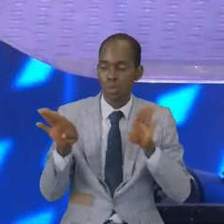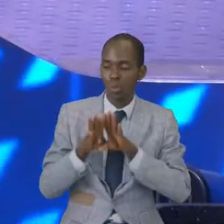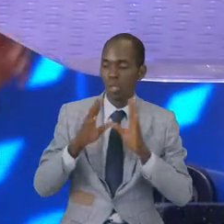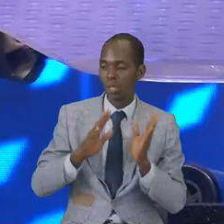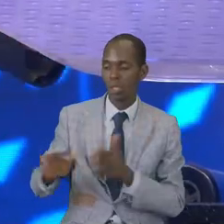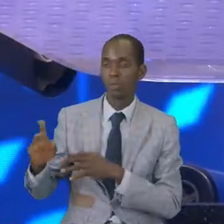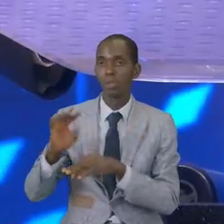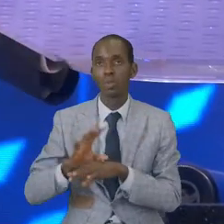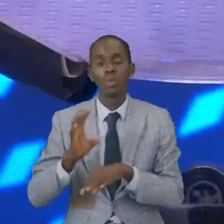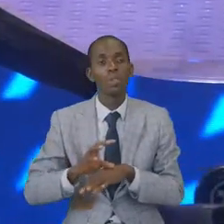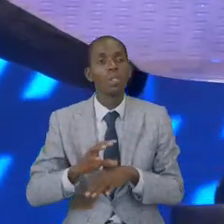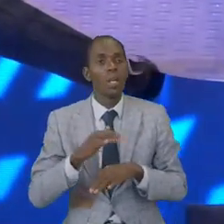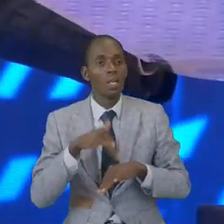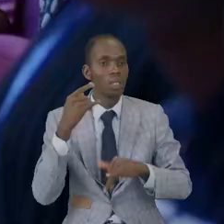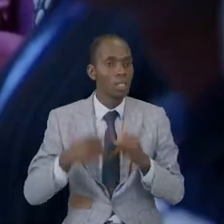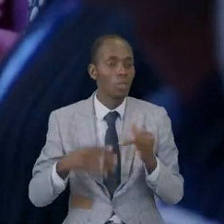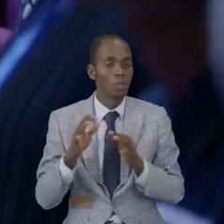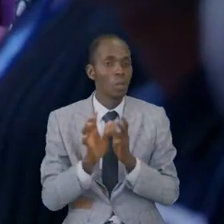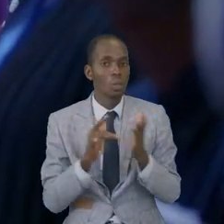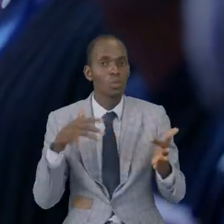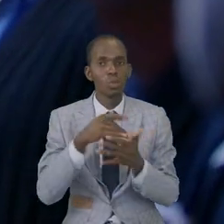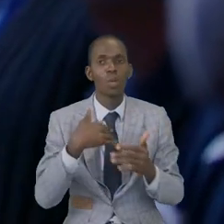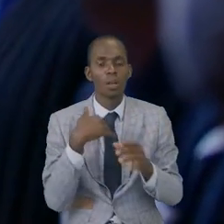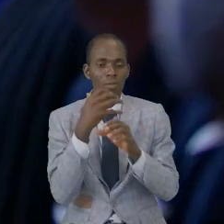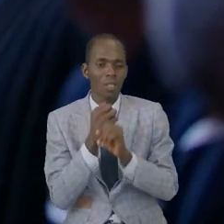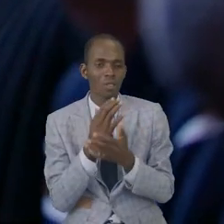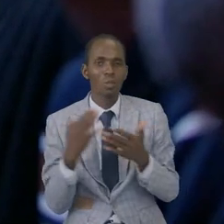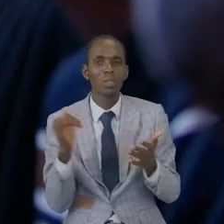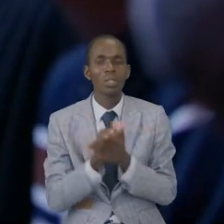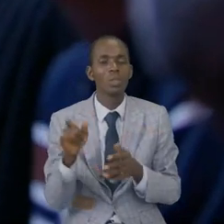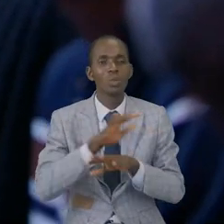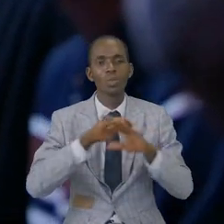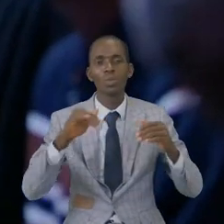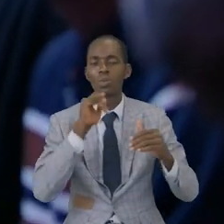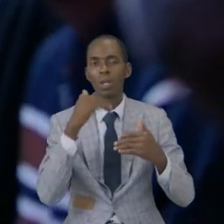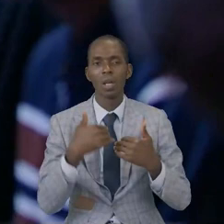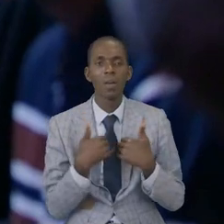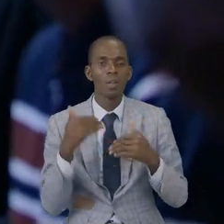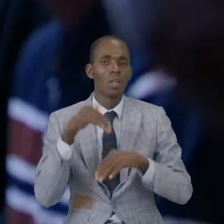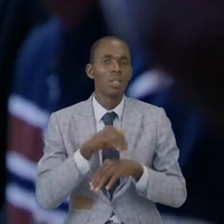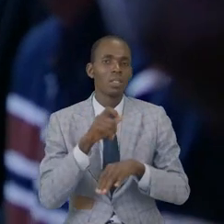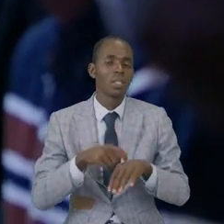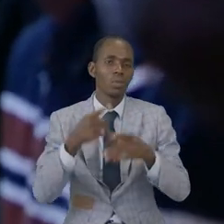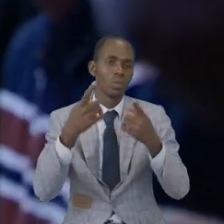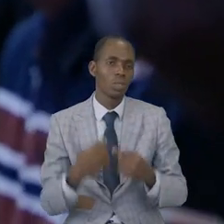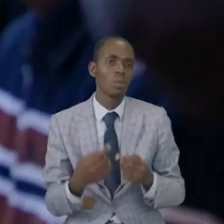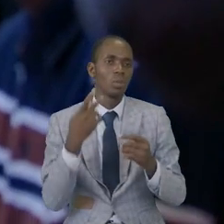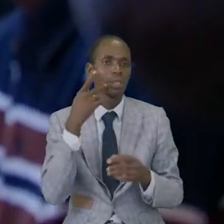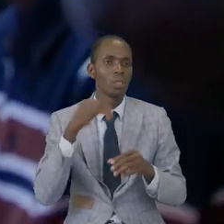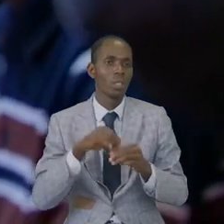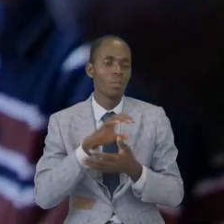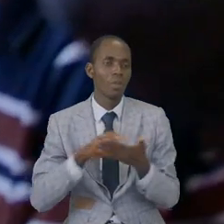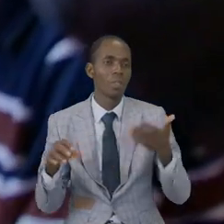end of the Bible study, you had got something that you didn't have at the time you came in. Look at verse